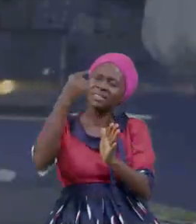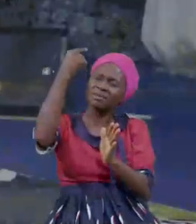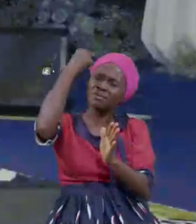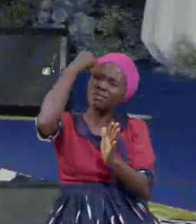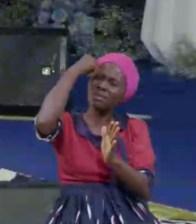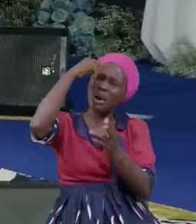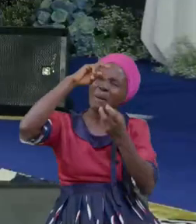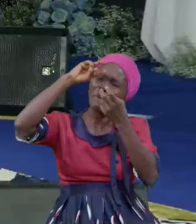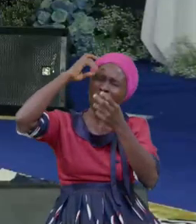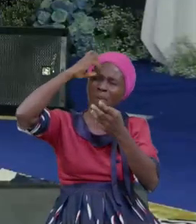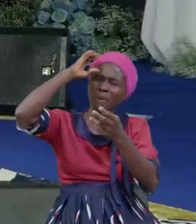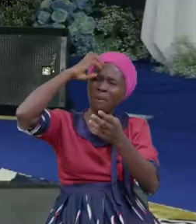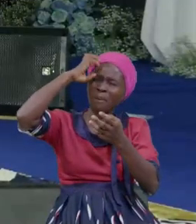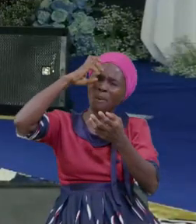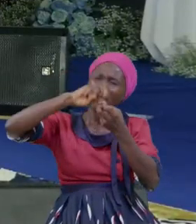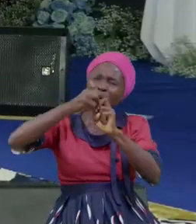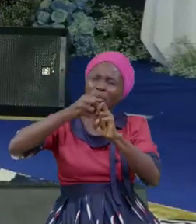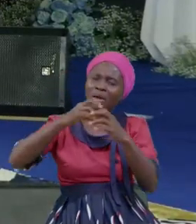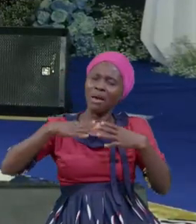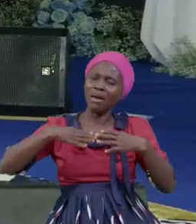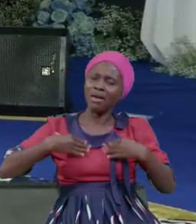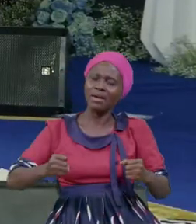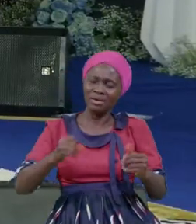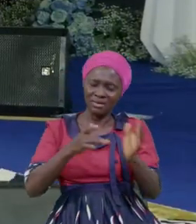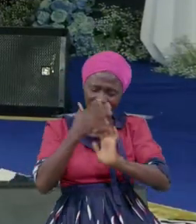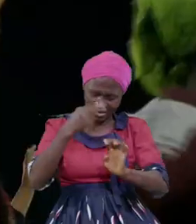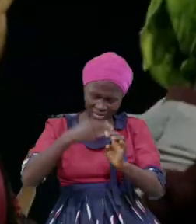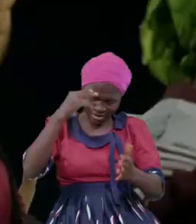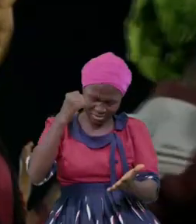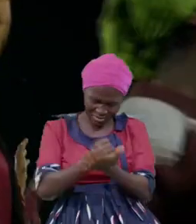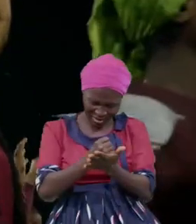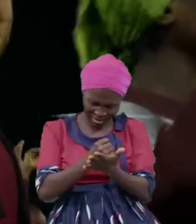be healed in Jesus' name.